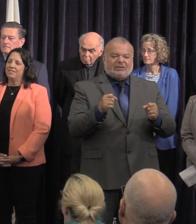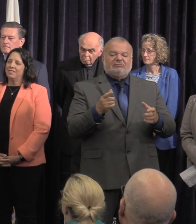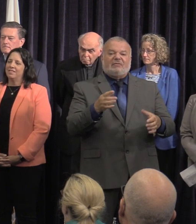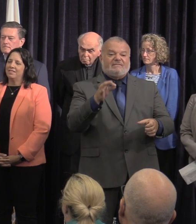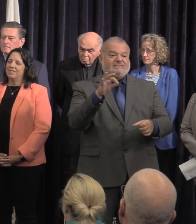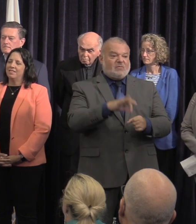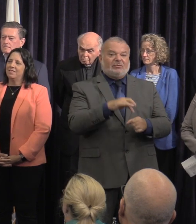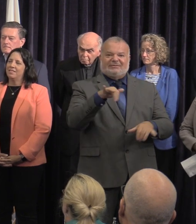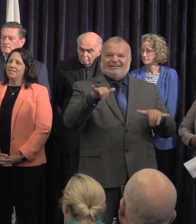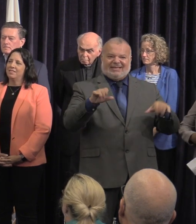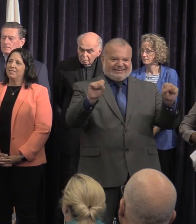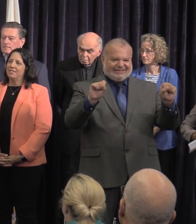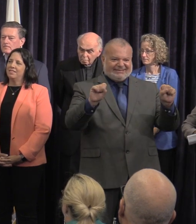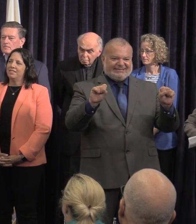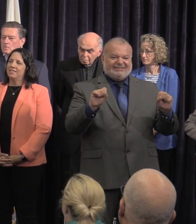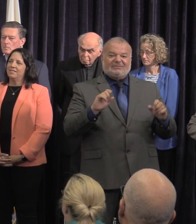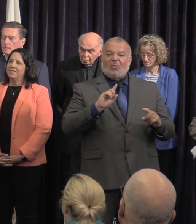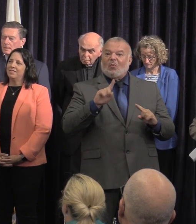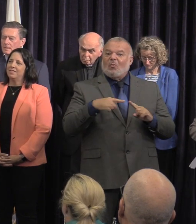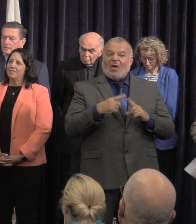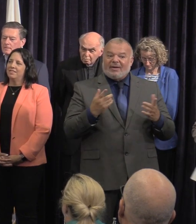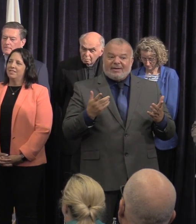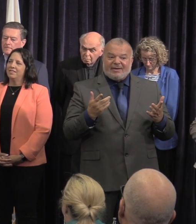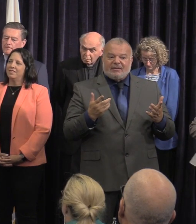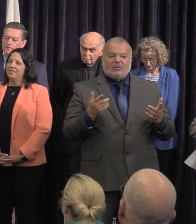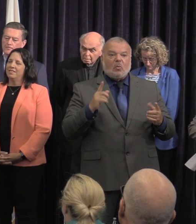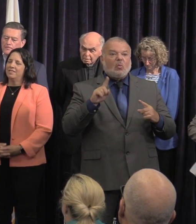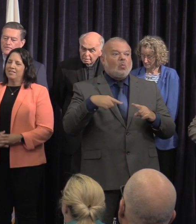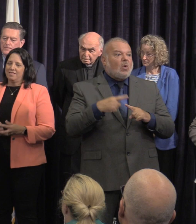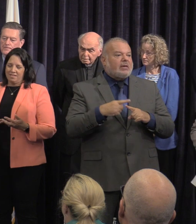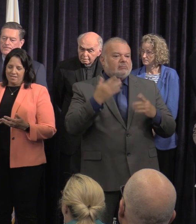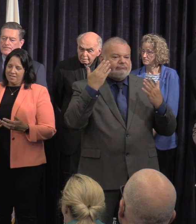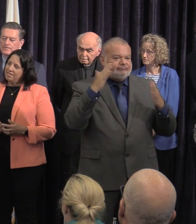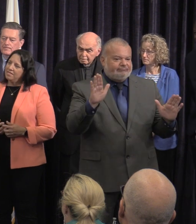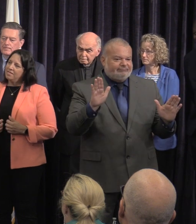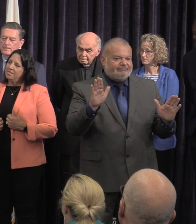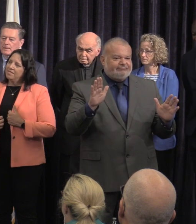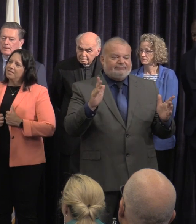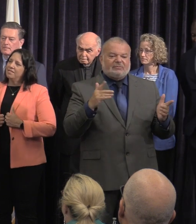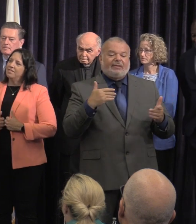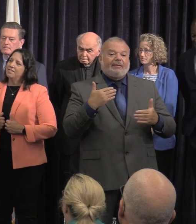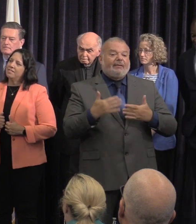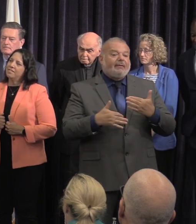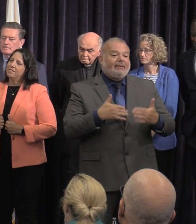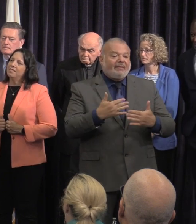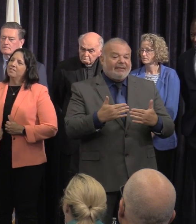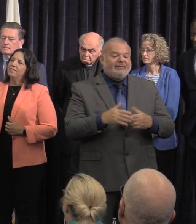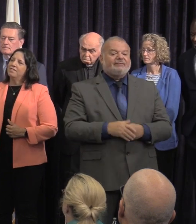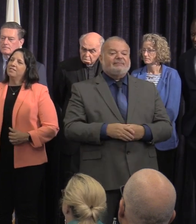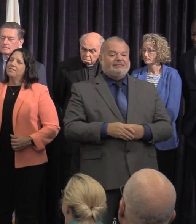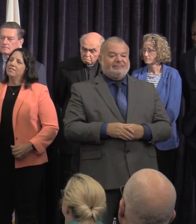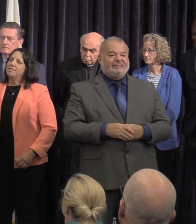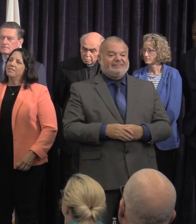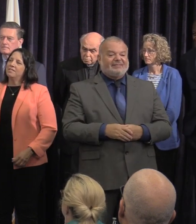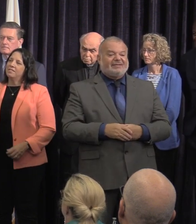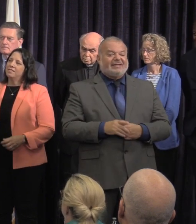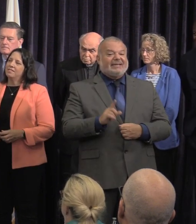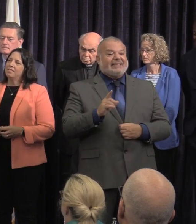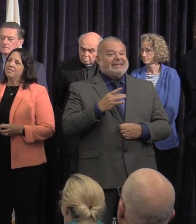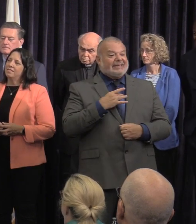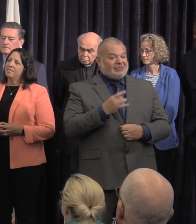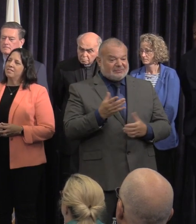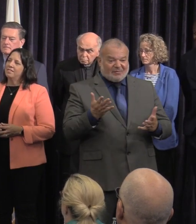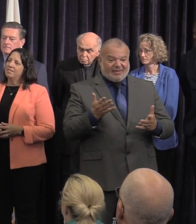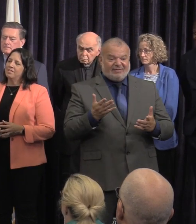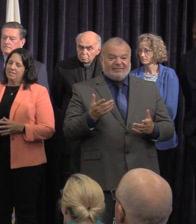ourselves a start date because we weren't sure how long it would take to actually be able to host families. And again, this request was too big